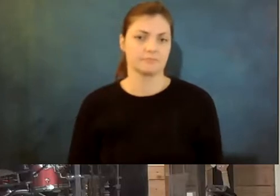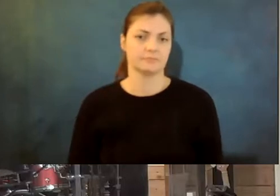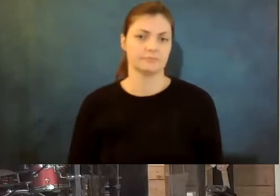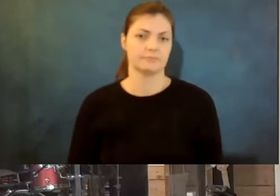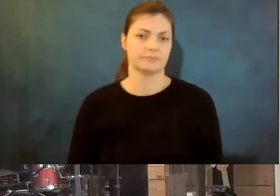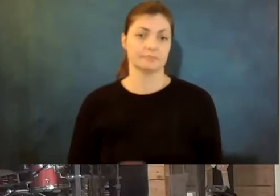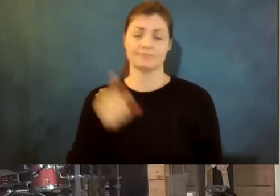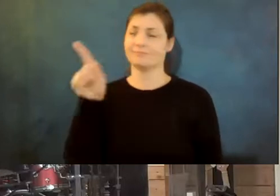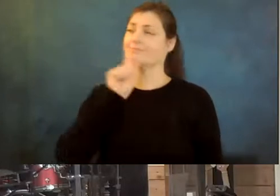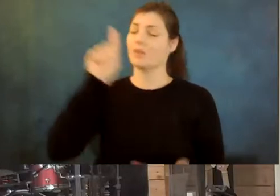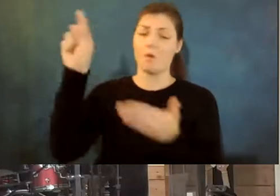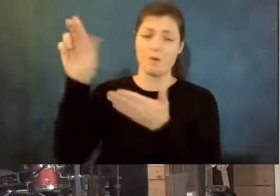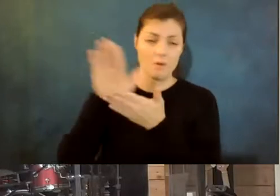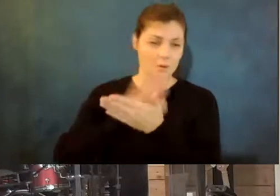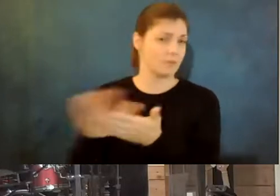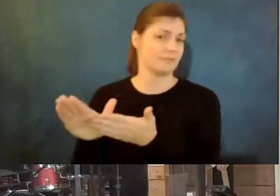He's holy.